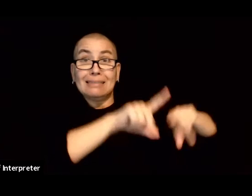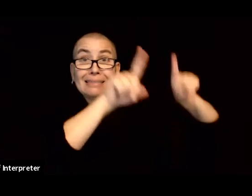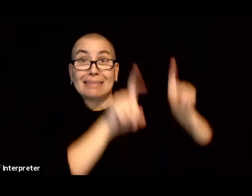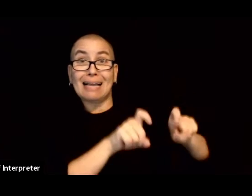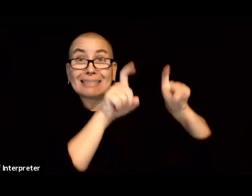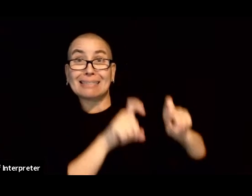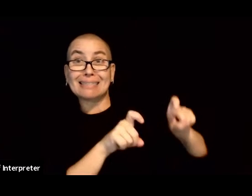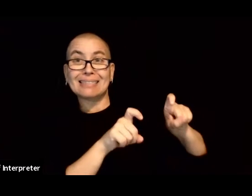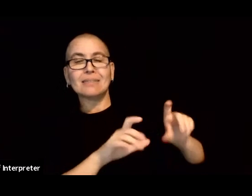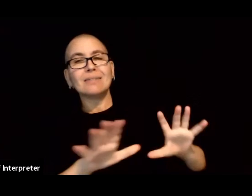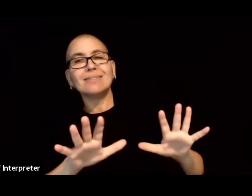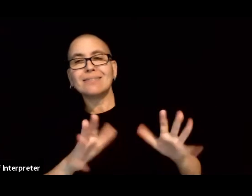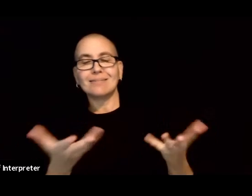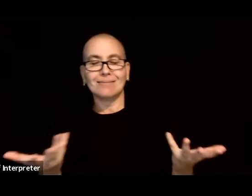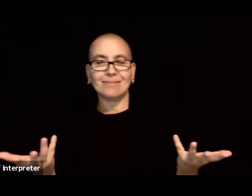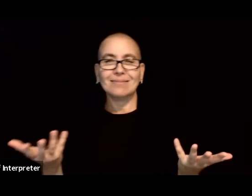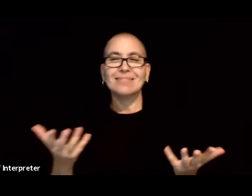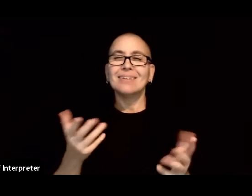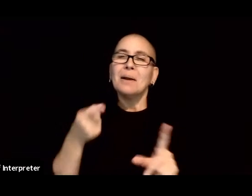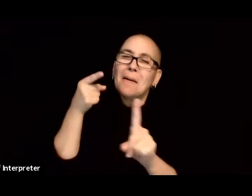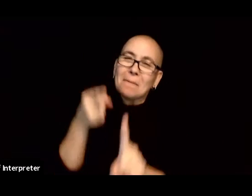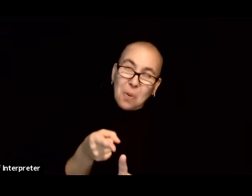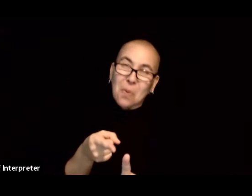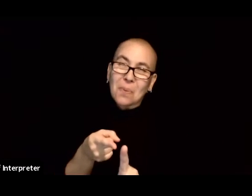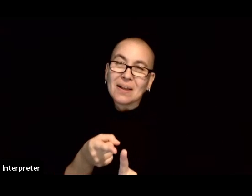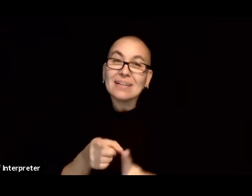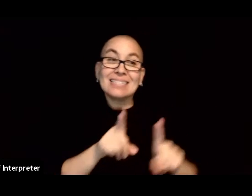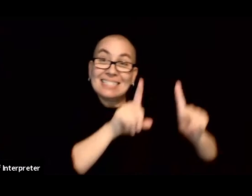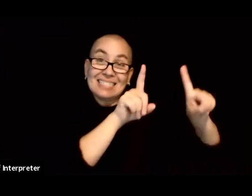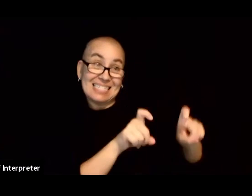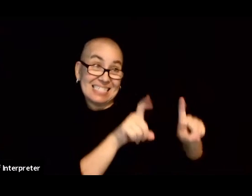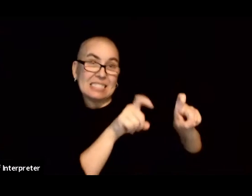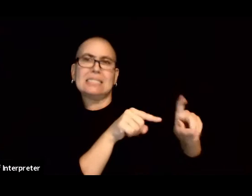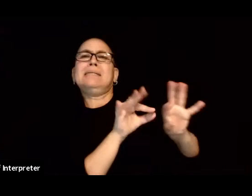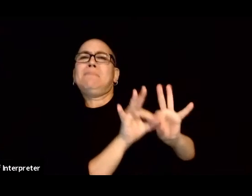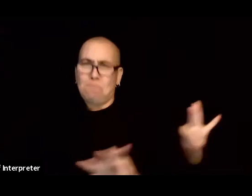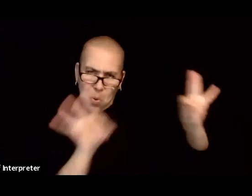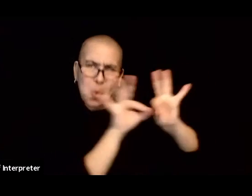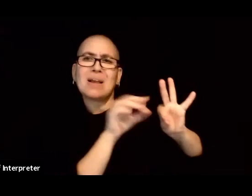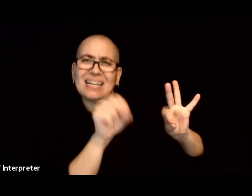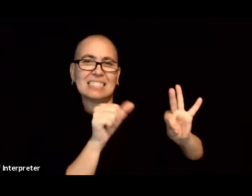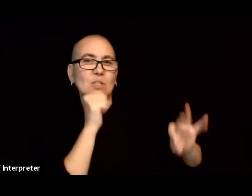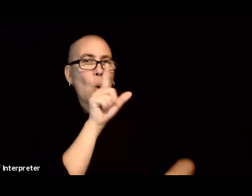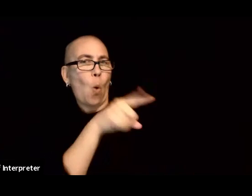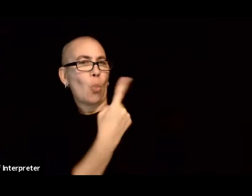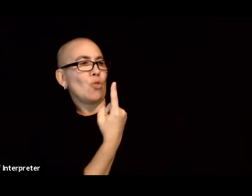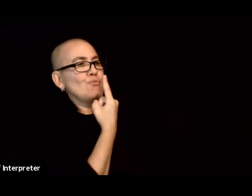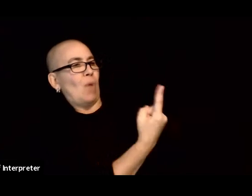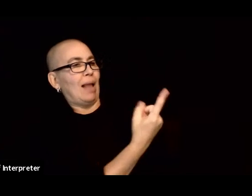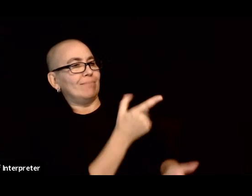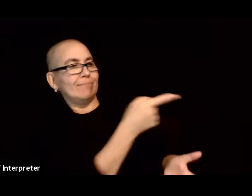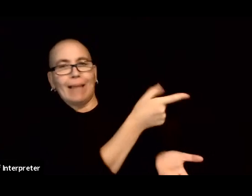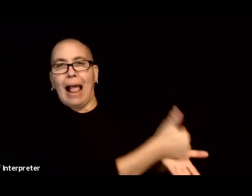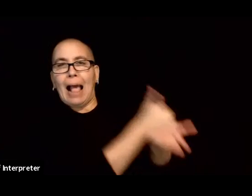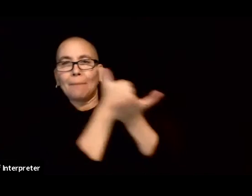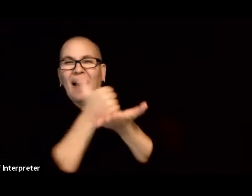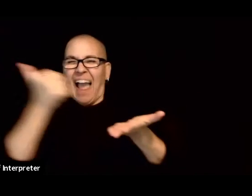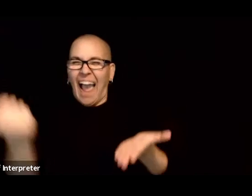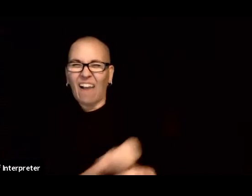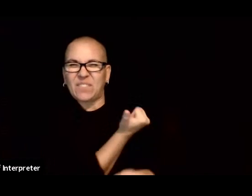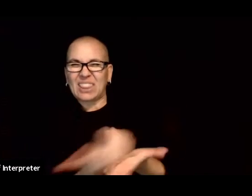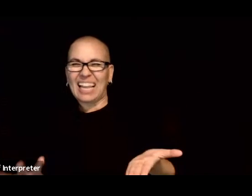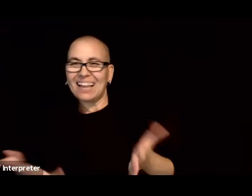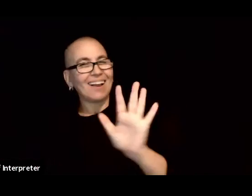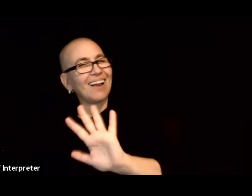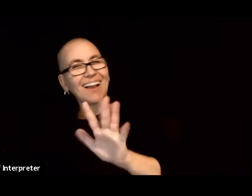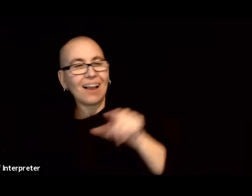know, again, part of the story. Just the test by itself isn't enough. People need to act on the recommendations that